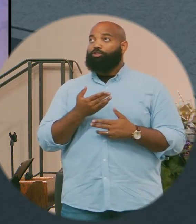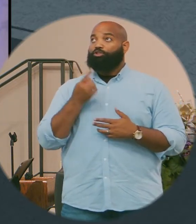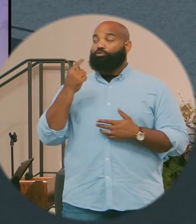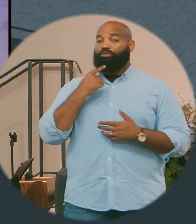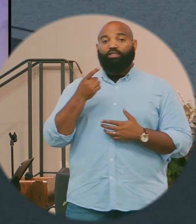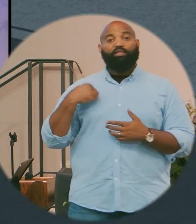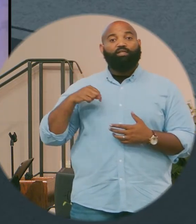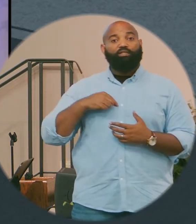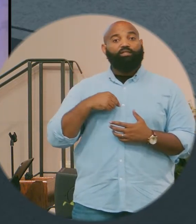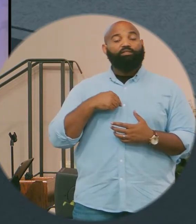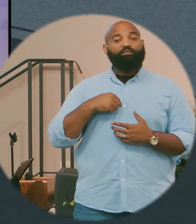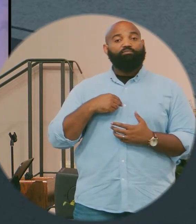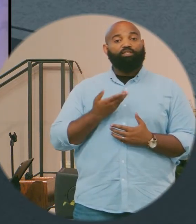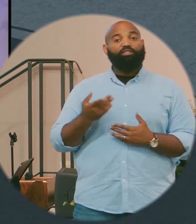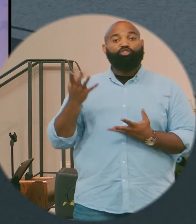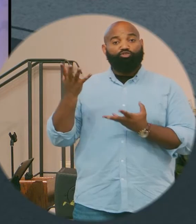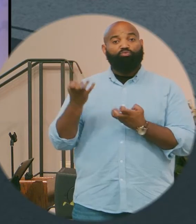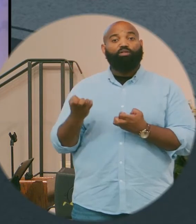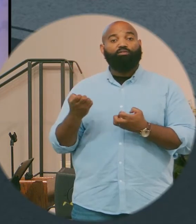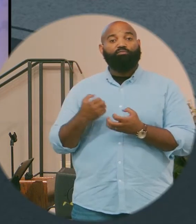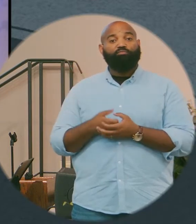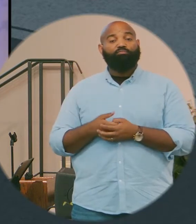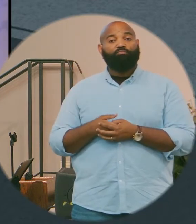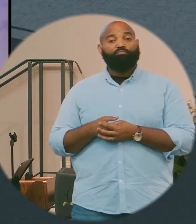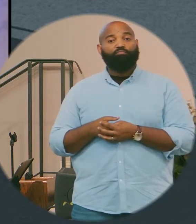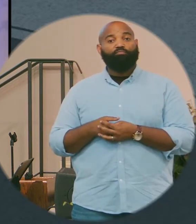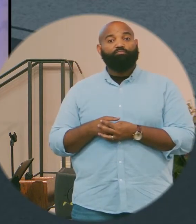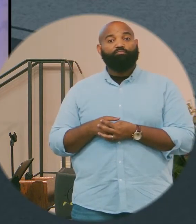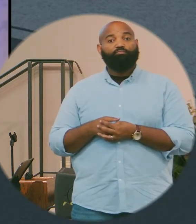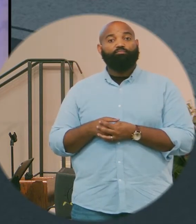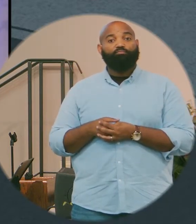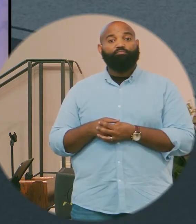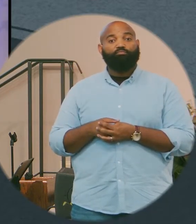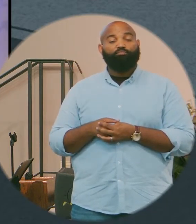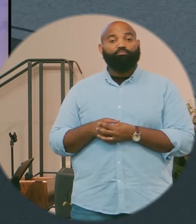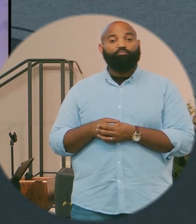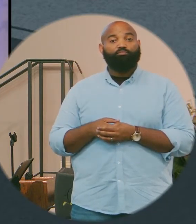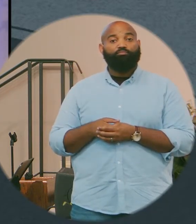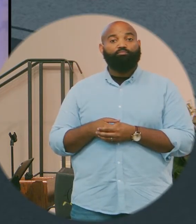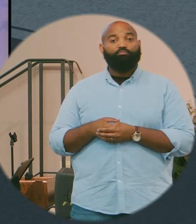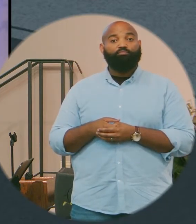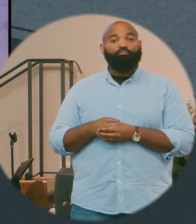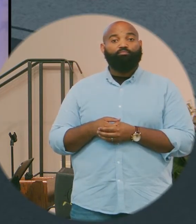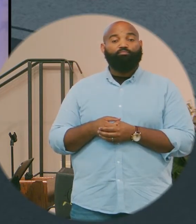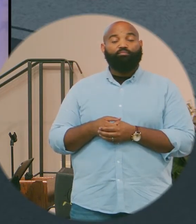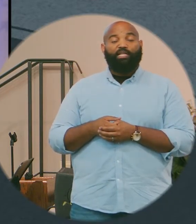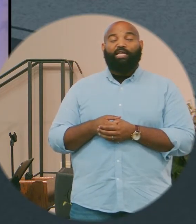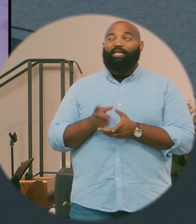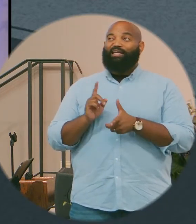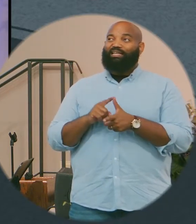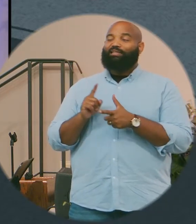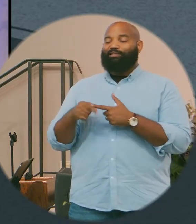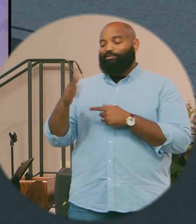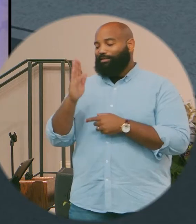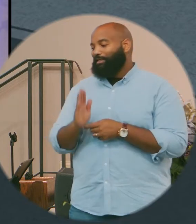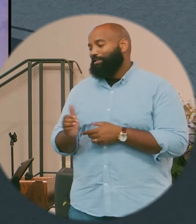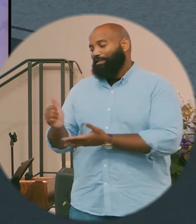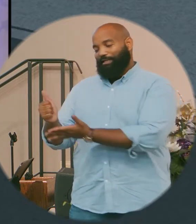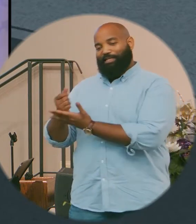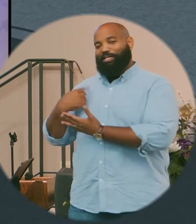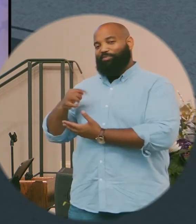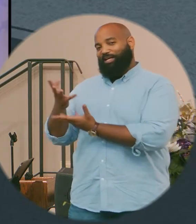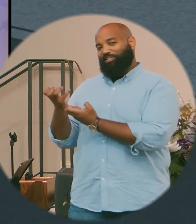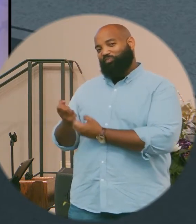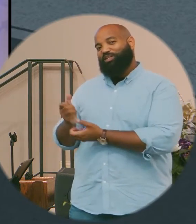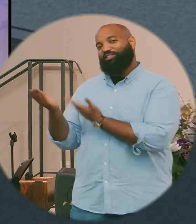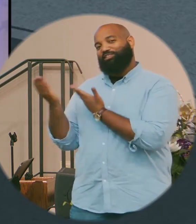for us. And then make our hearts and our hands willing. Paul said it best,